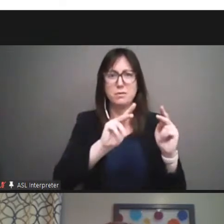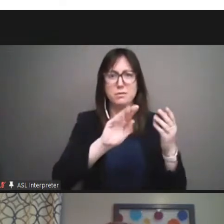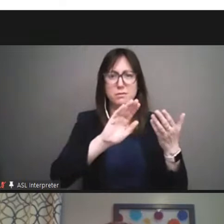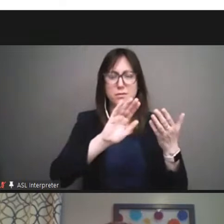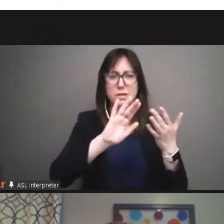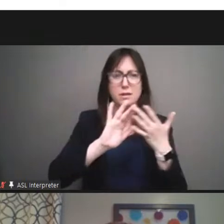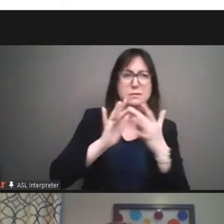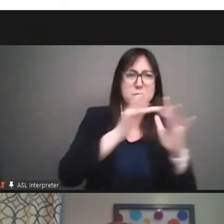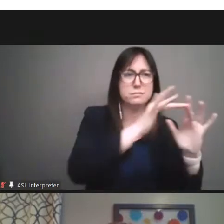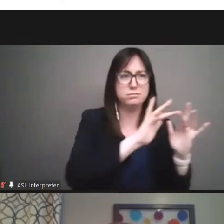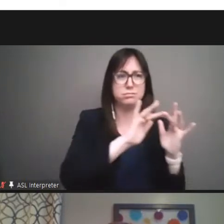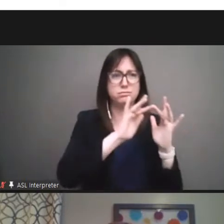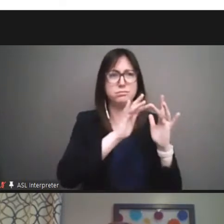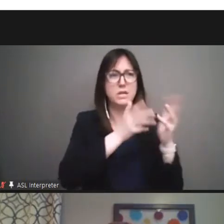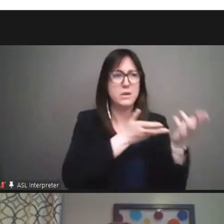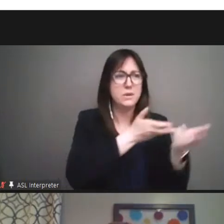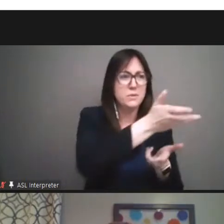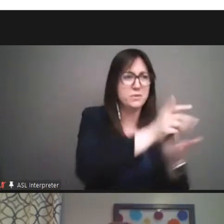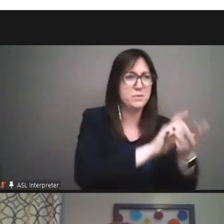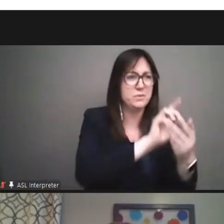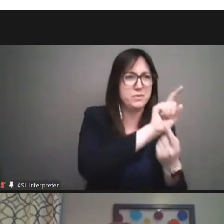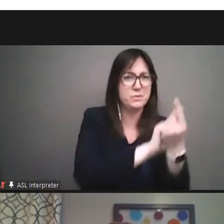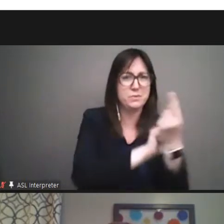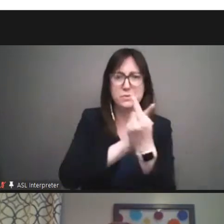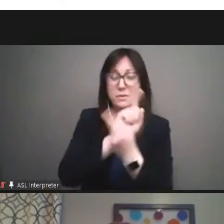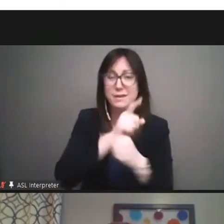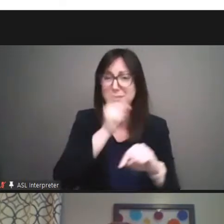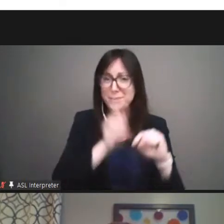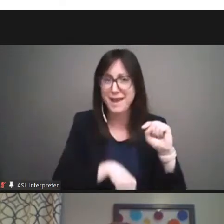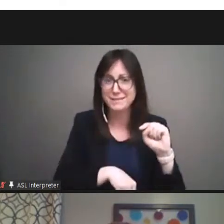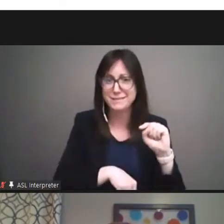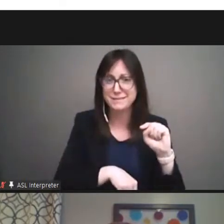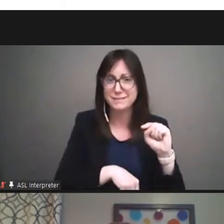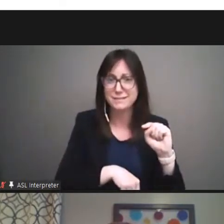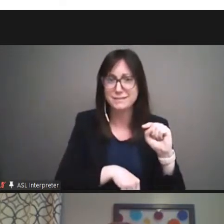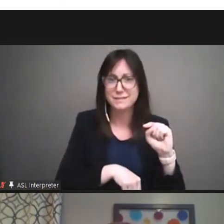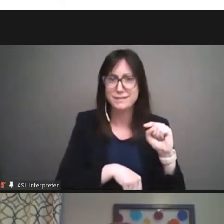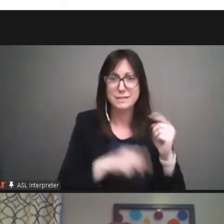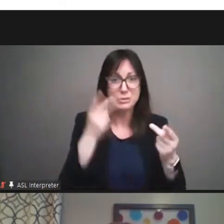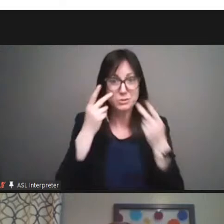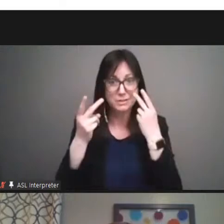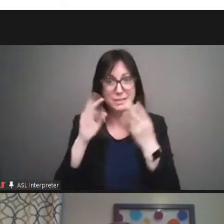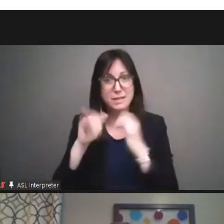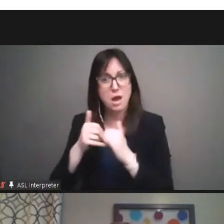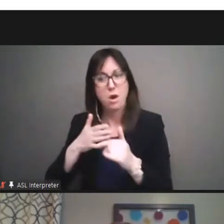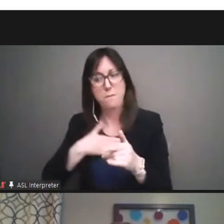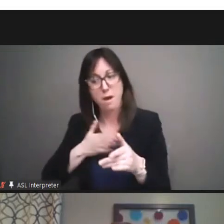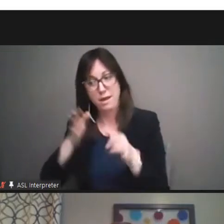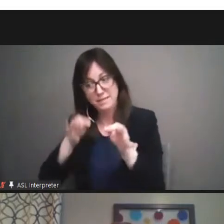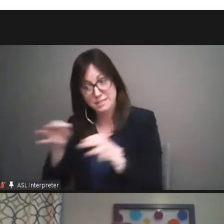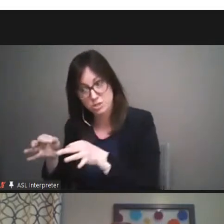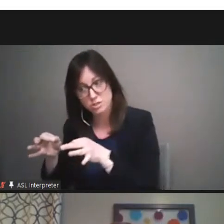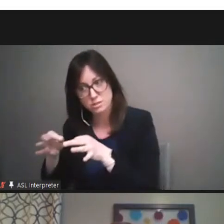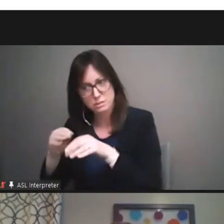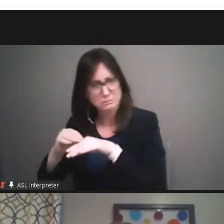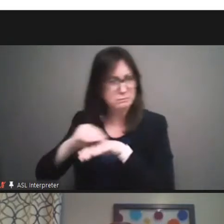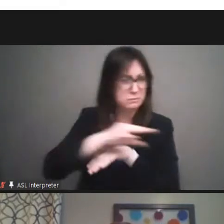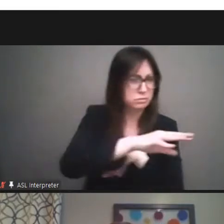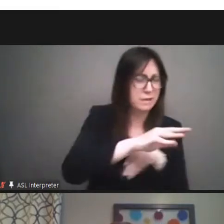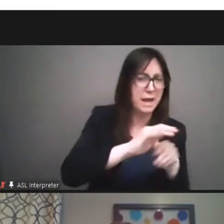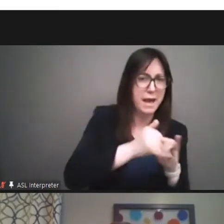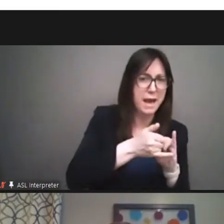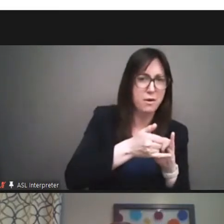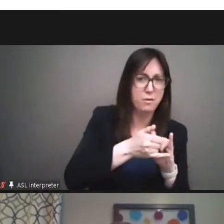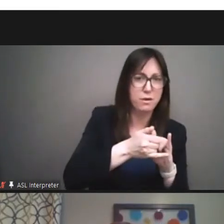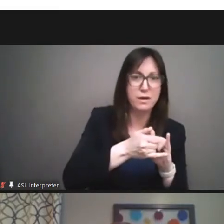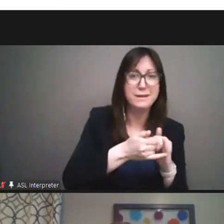them and seeing firsthand impact of your work.